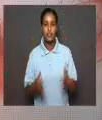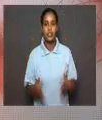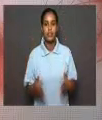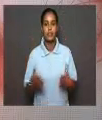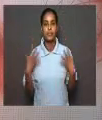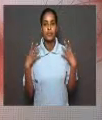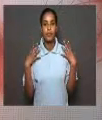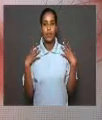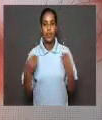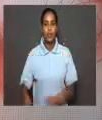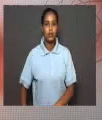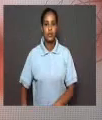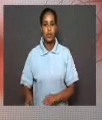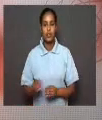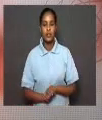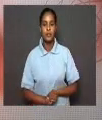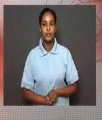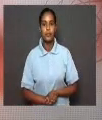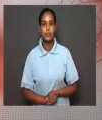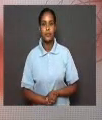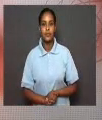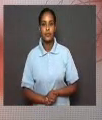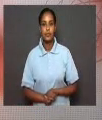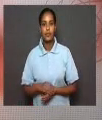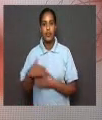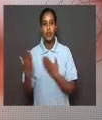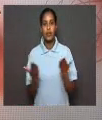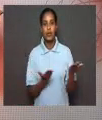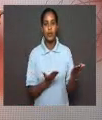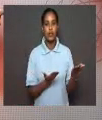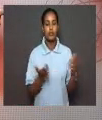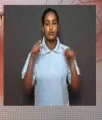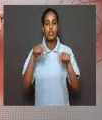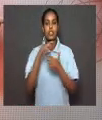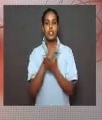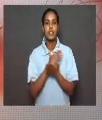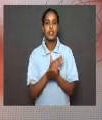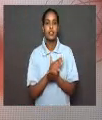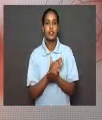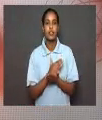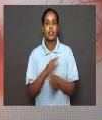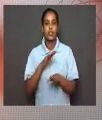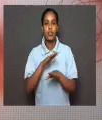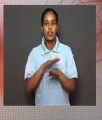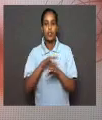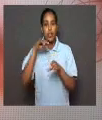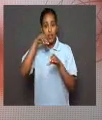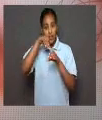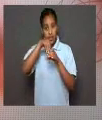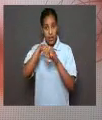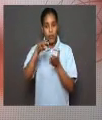Hello, teacher. Hello, students. Welcome to today's lesson